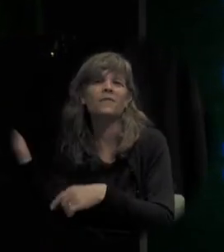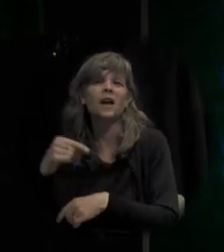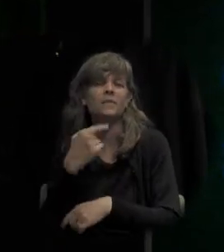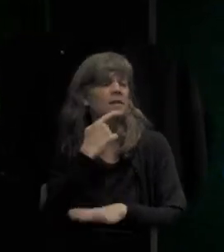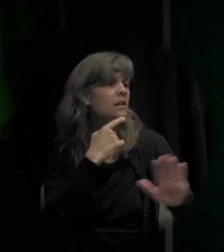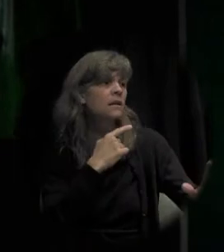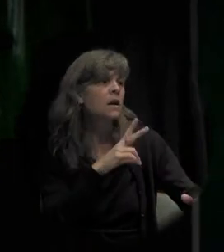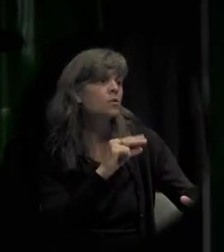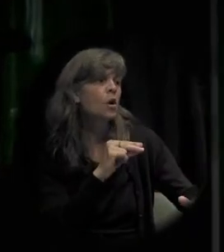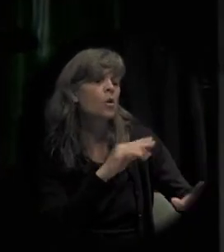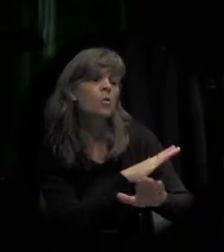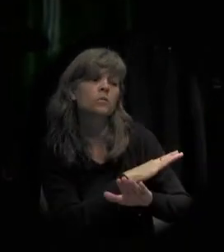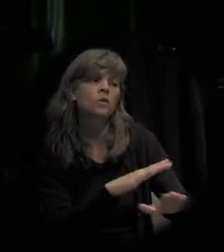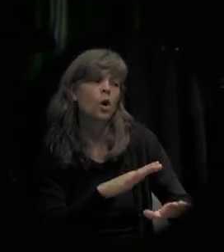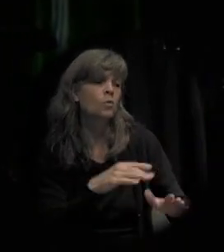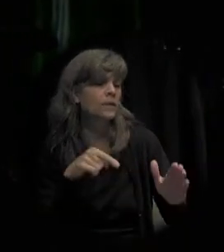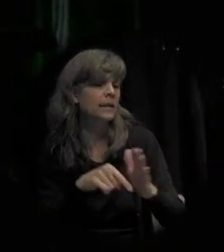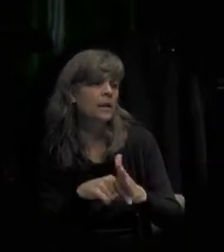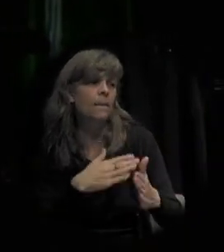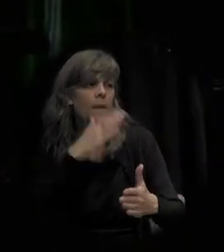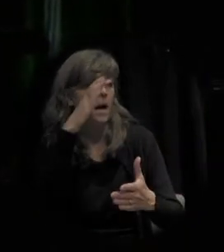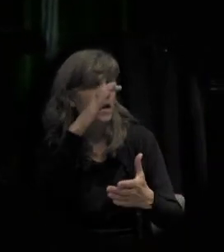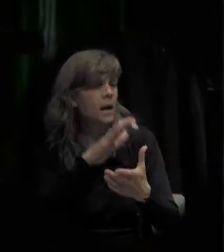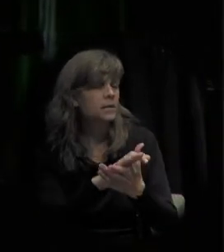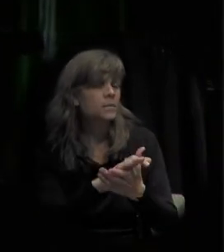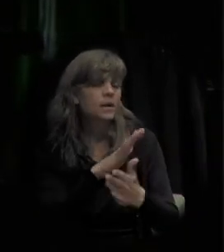don't do something you're going to regret later.